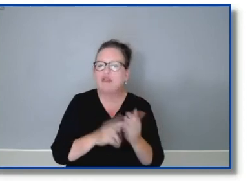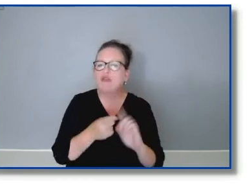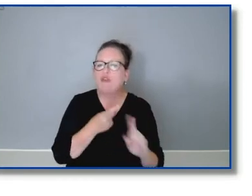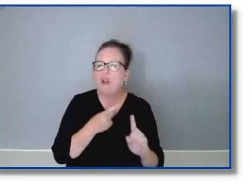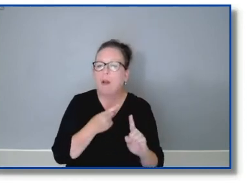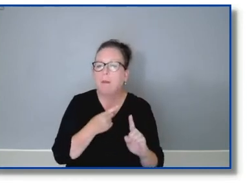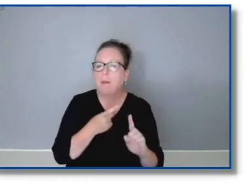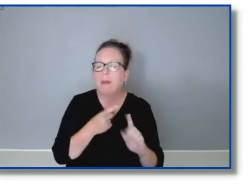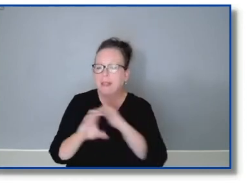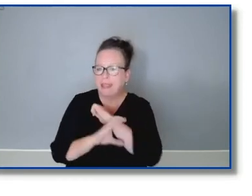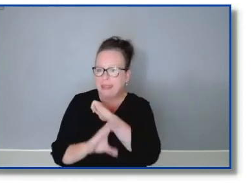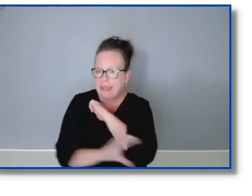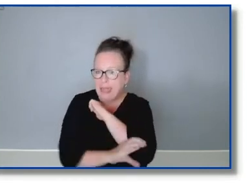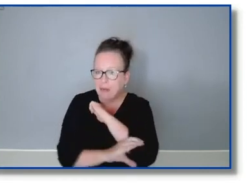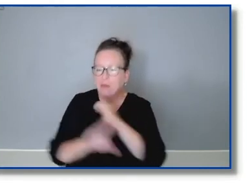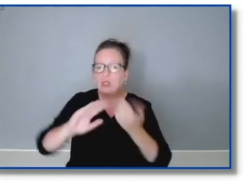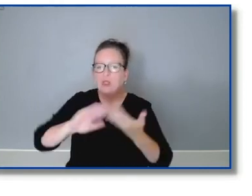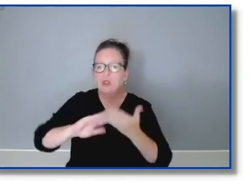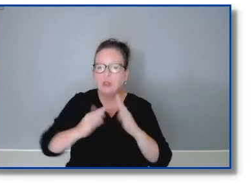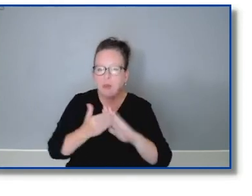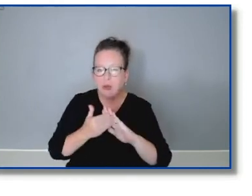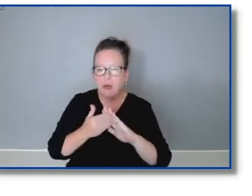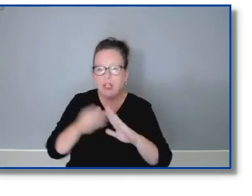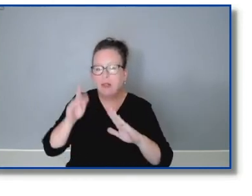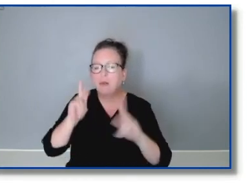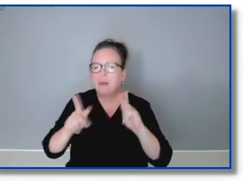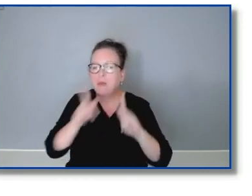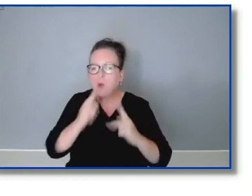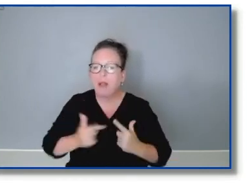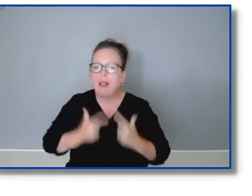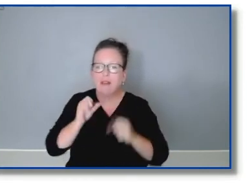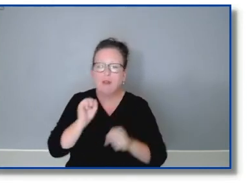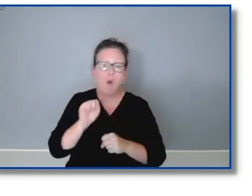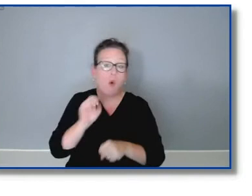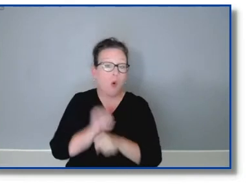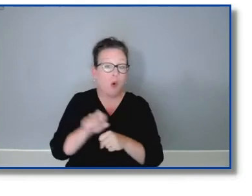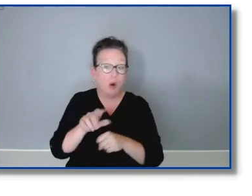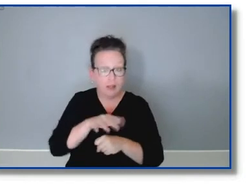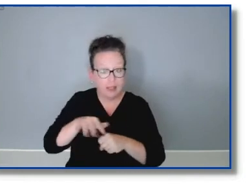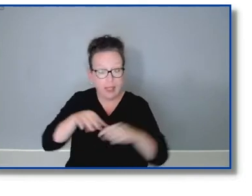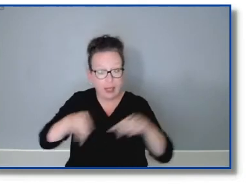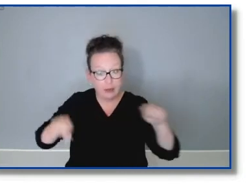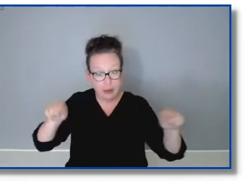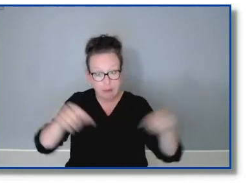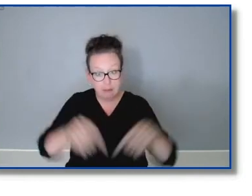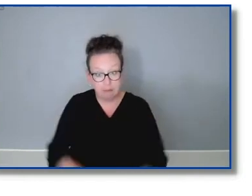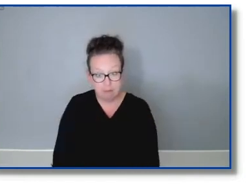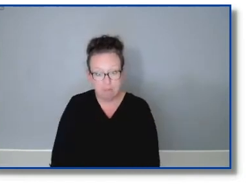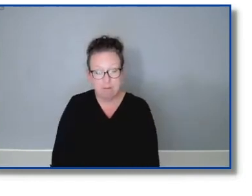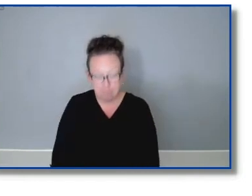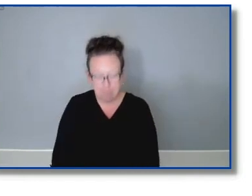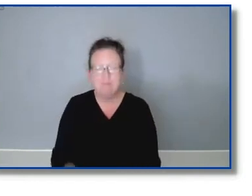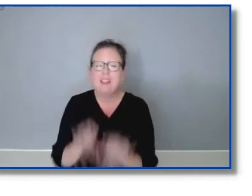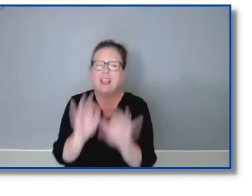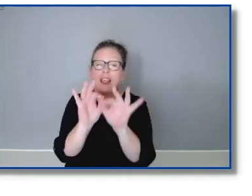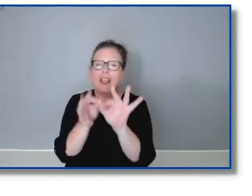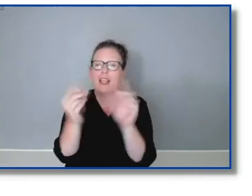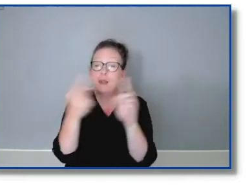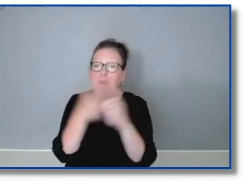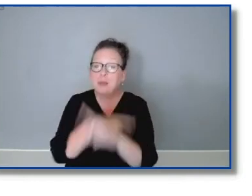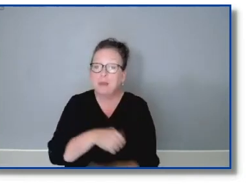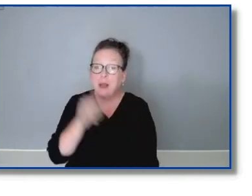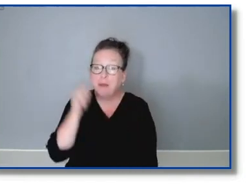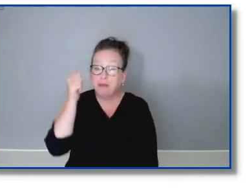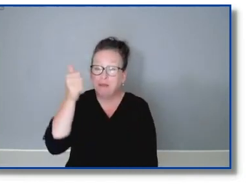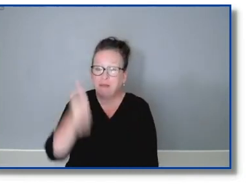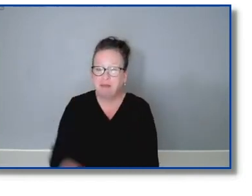Cambridge community of people who live or work in this area. So working together with Professor